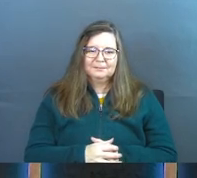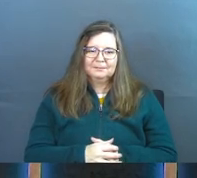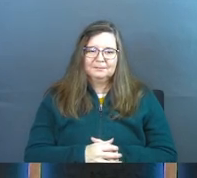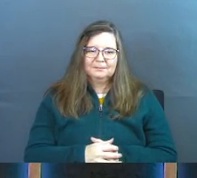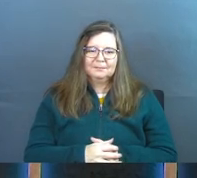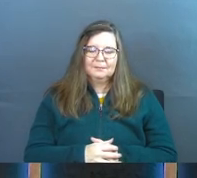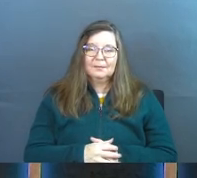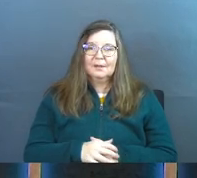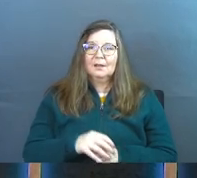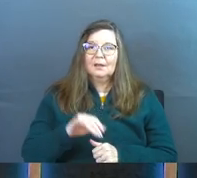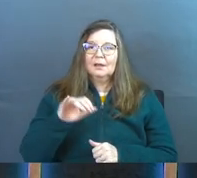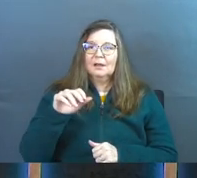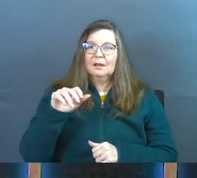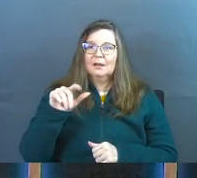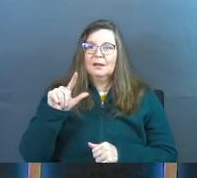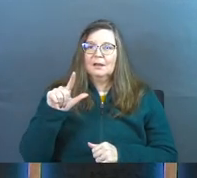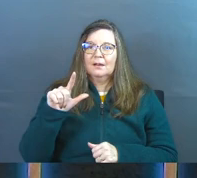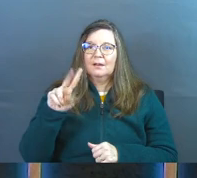Say Valjean.